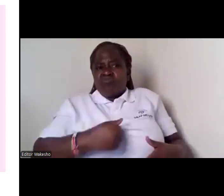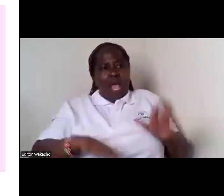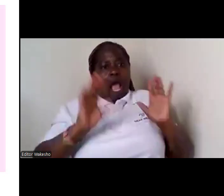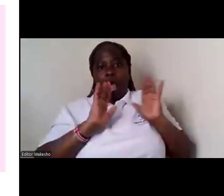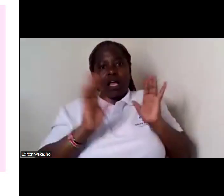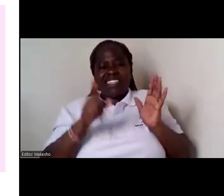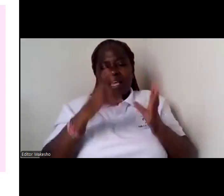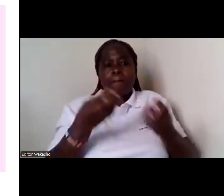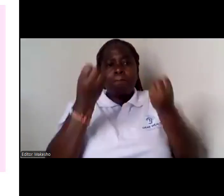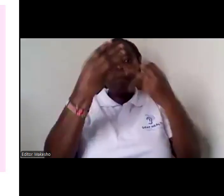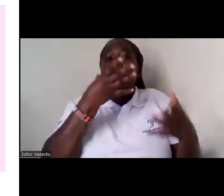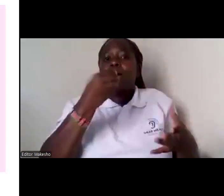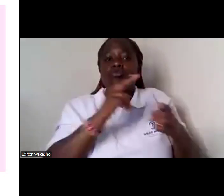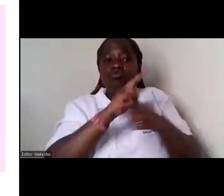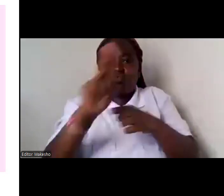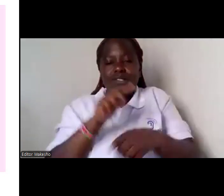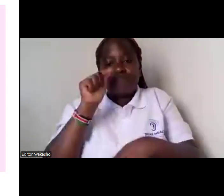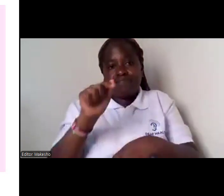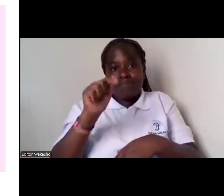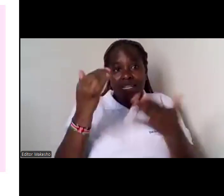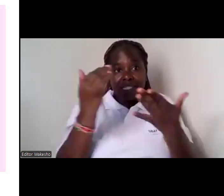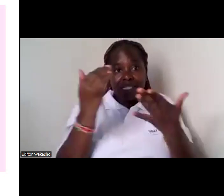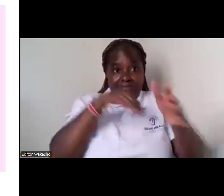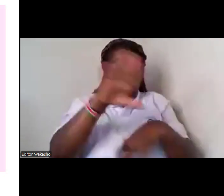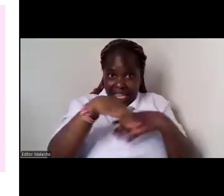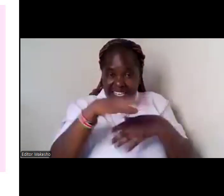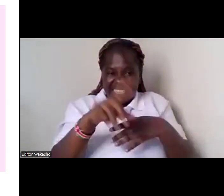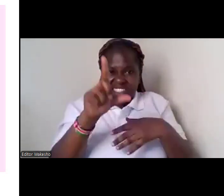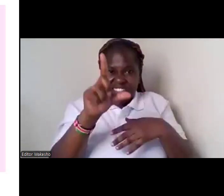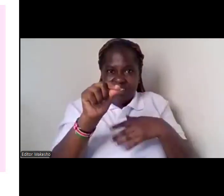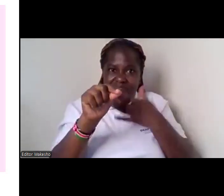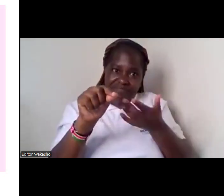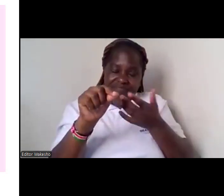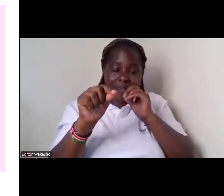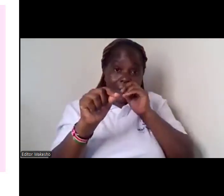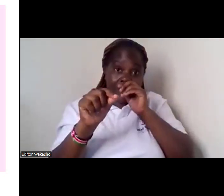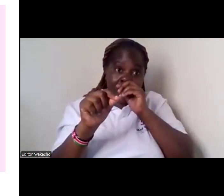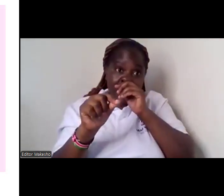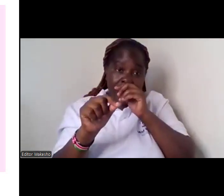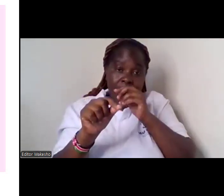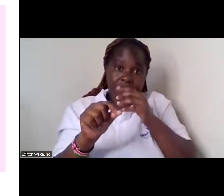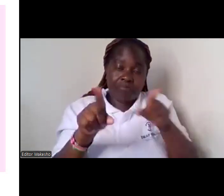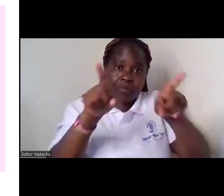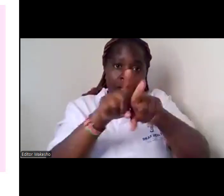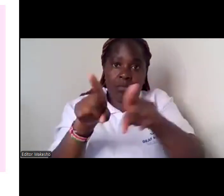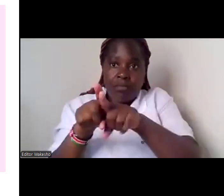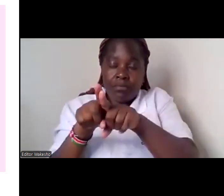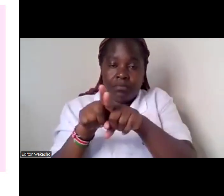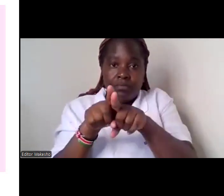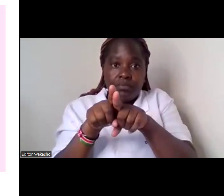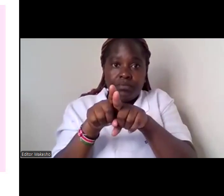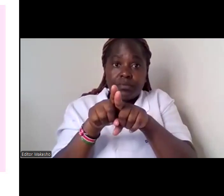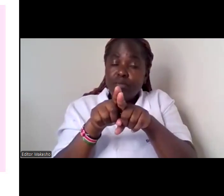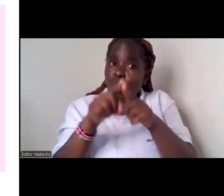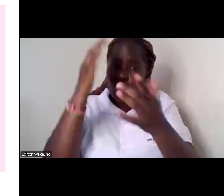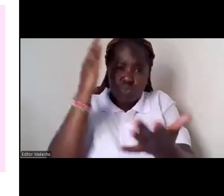popular. Some places it's quite affordable, and the truth is that it's